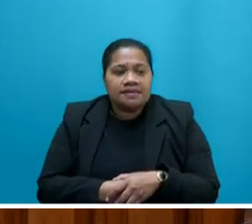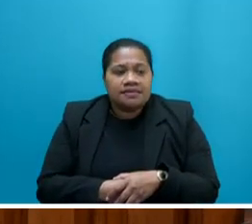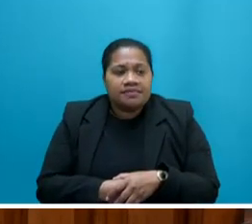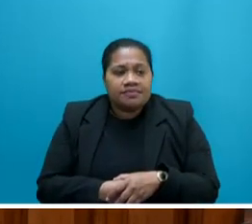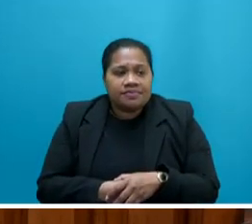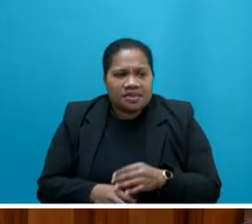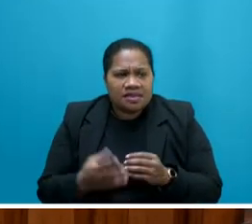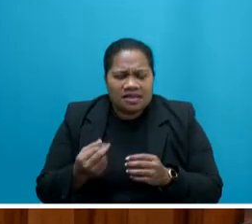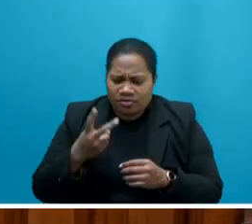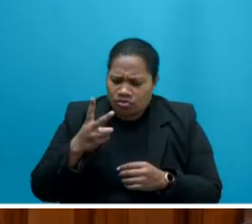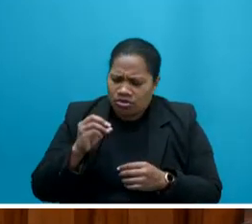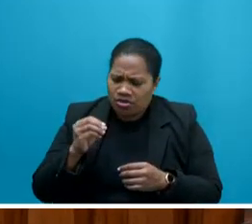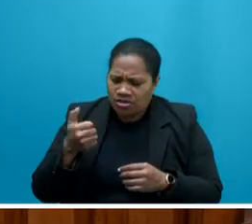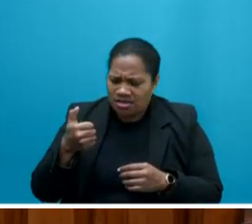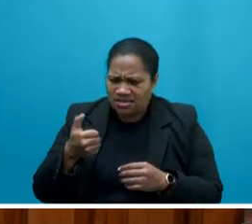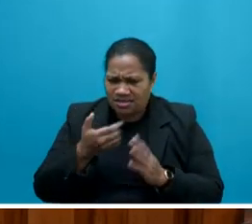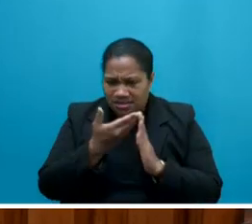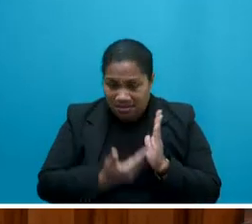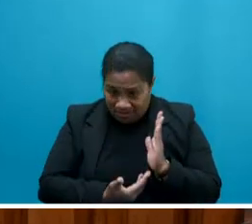2006. Number two,